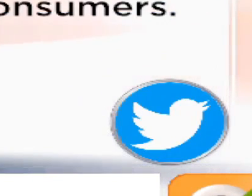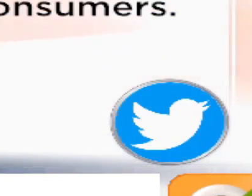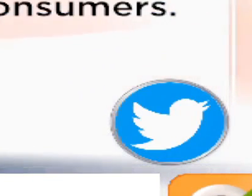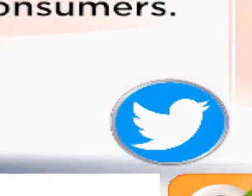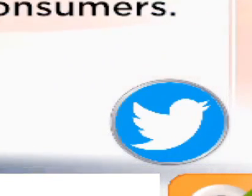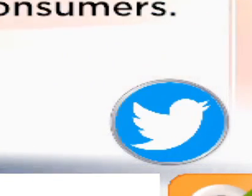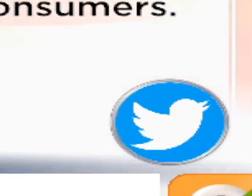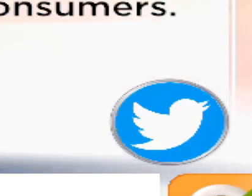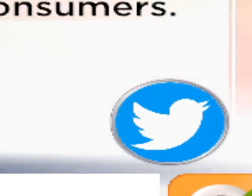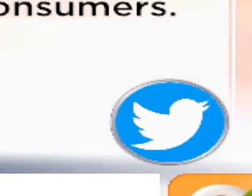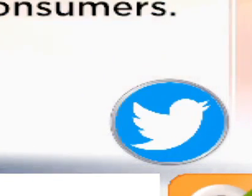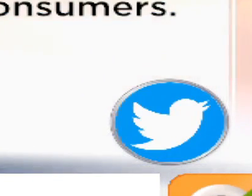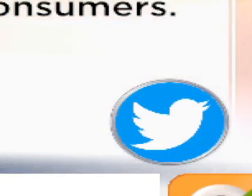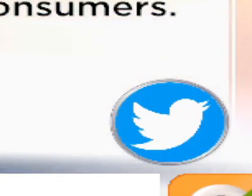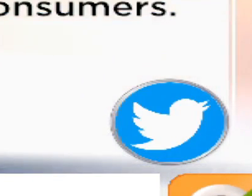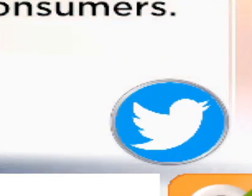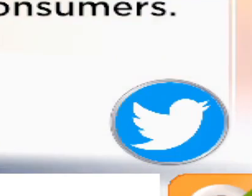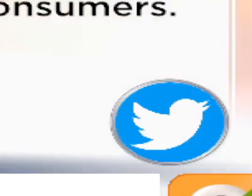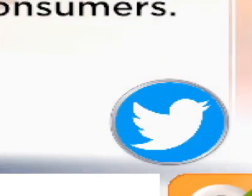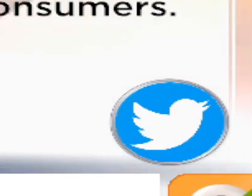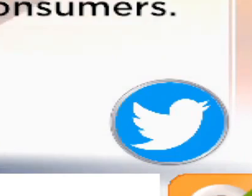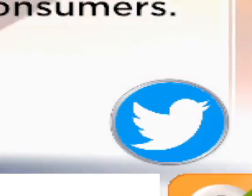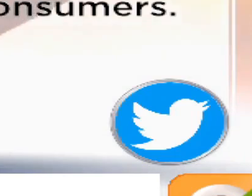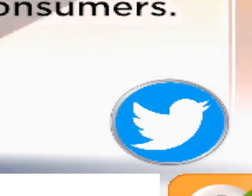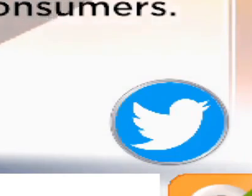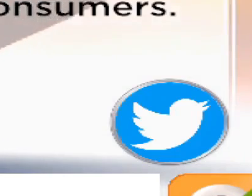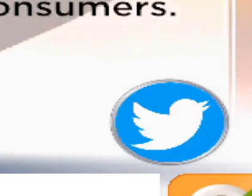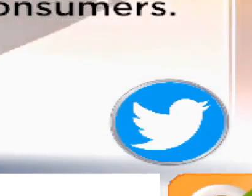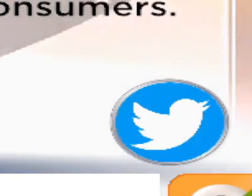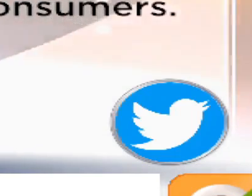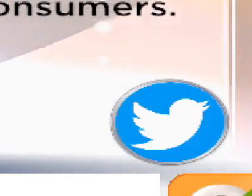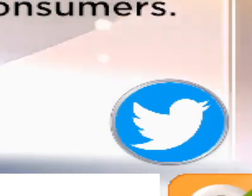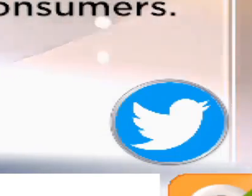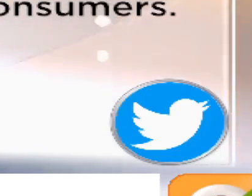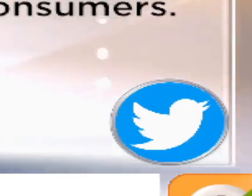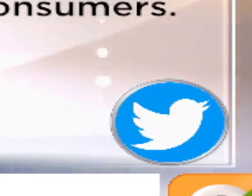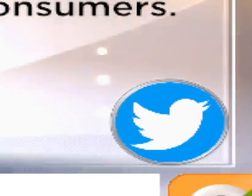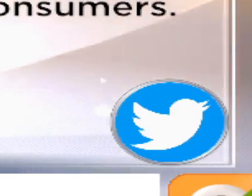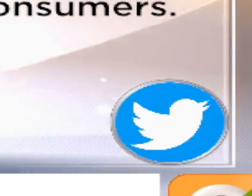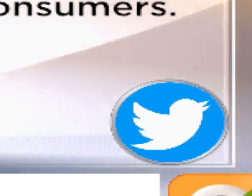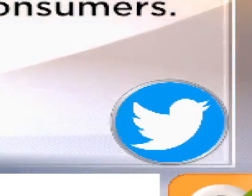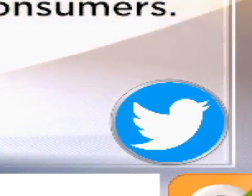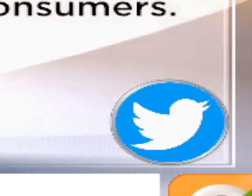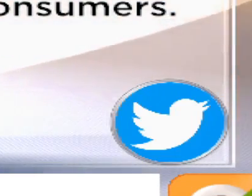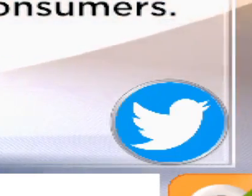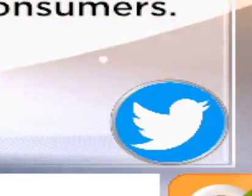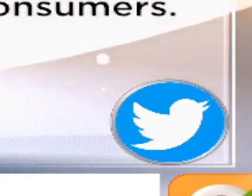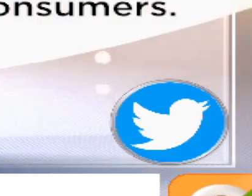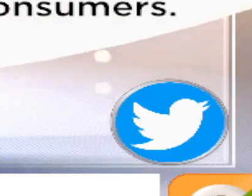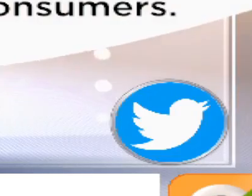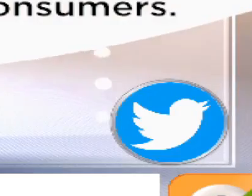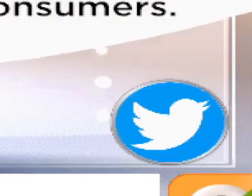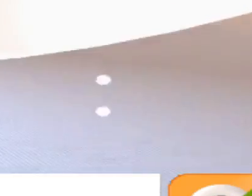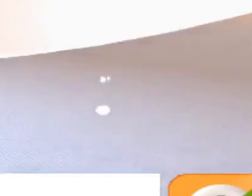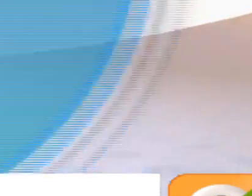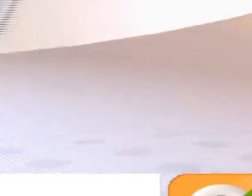land registration system. A system cannot work optimally unless it's designed for and in conjunction with the end consumers.